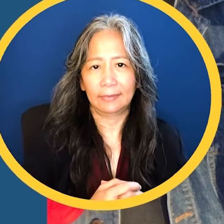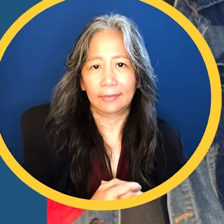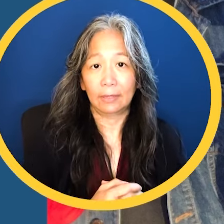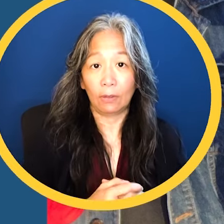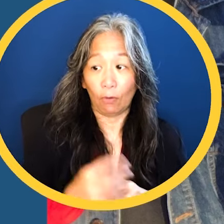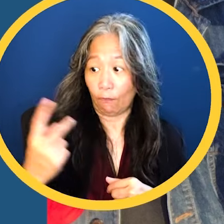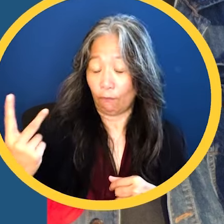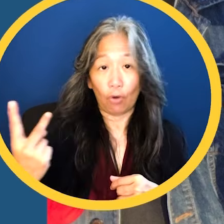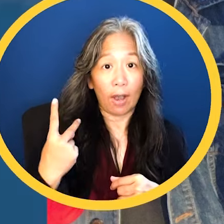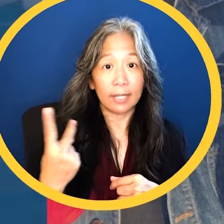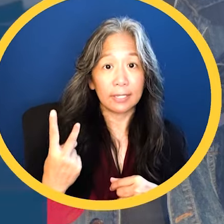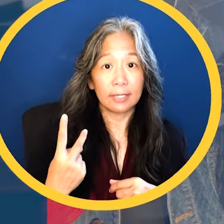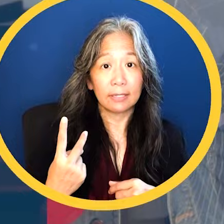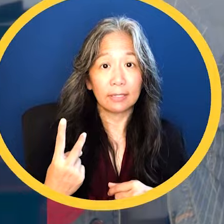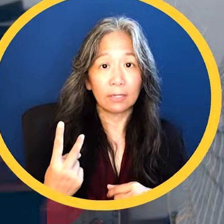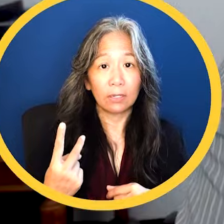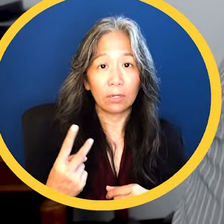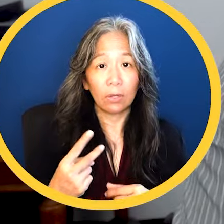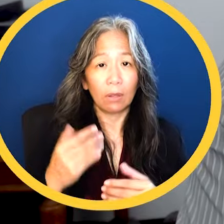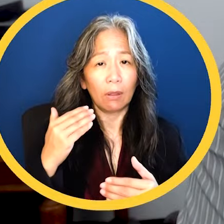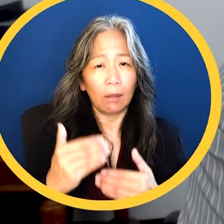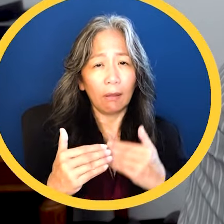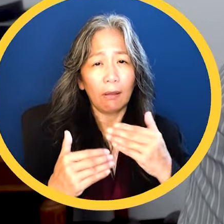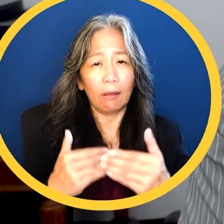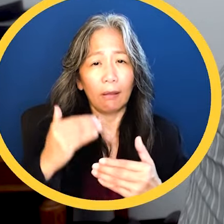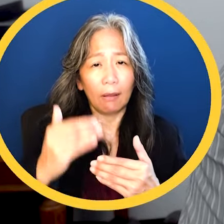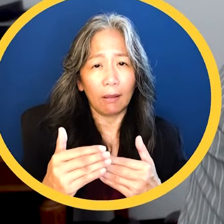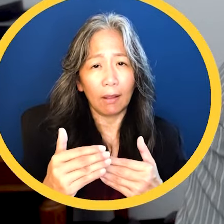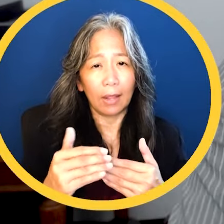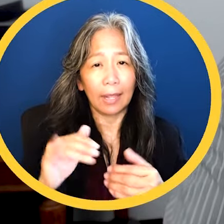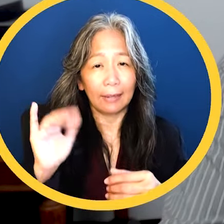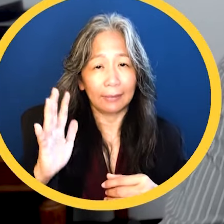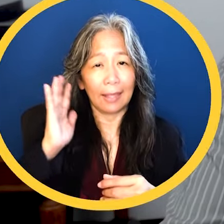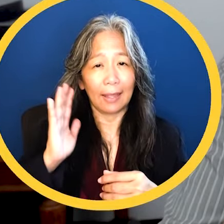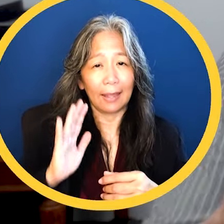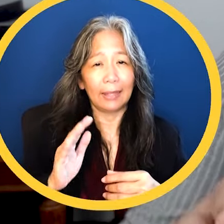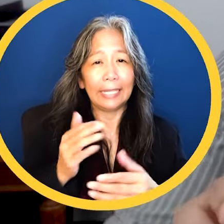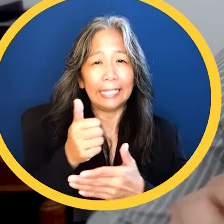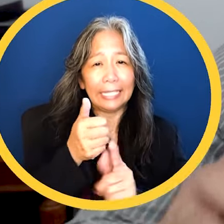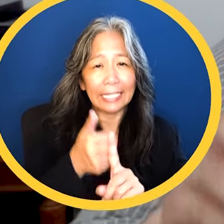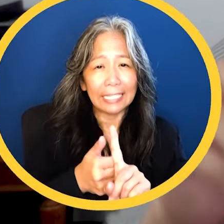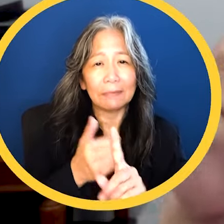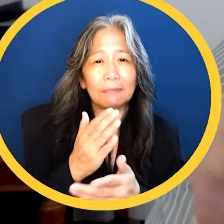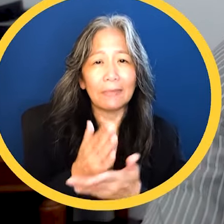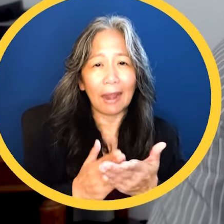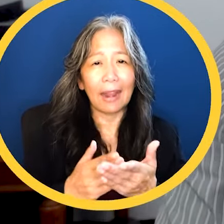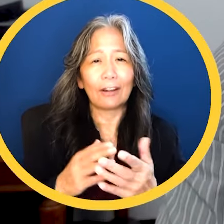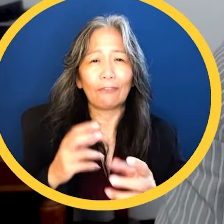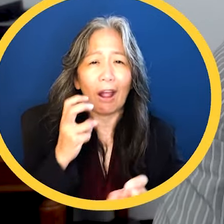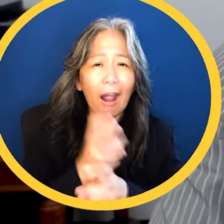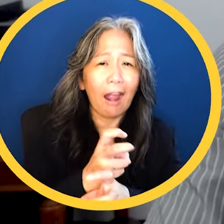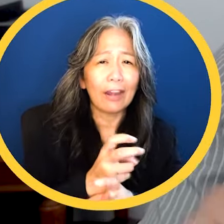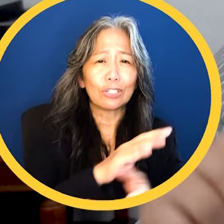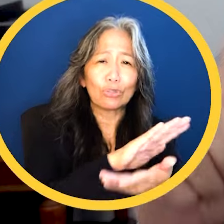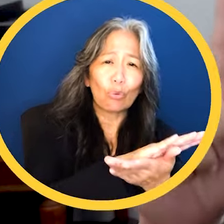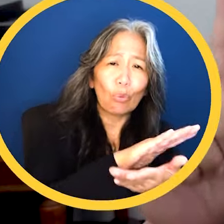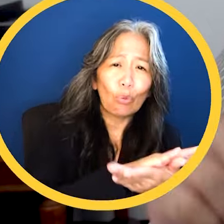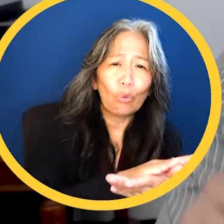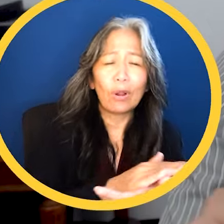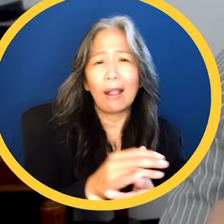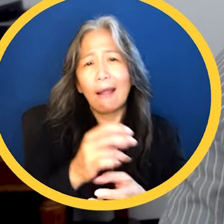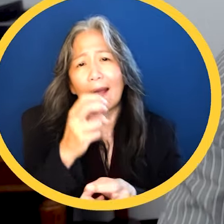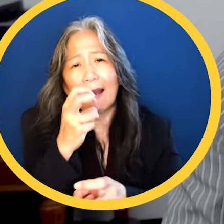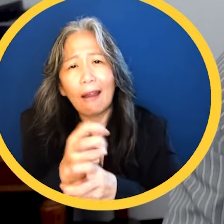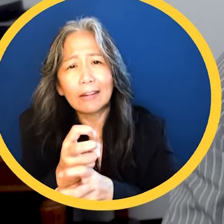for us, when you're going through each phase of what was happening at that time, each phase of hardships at school,